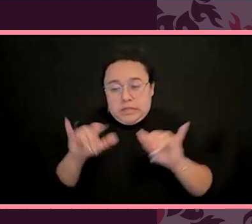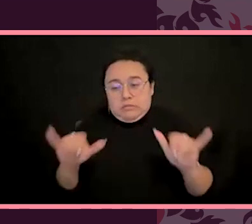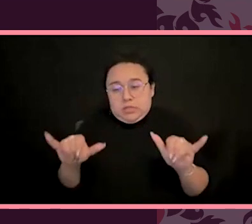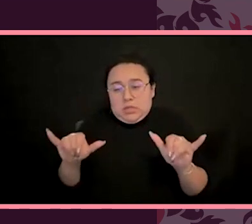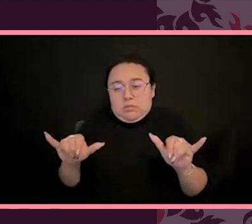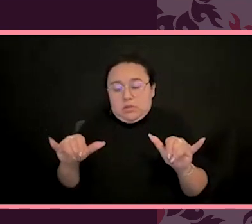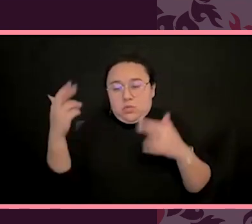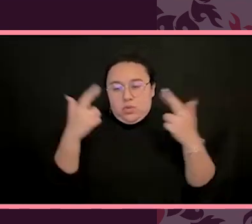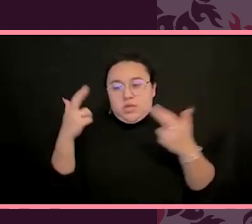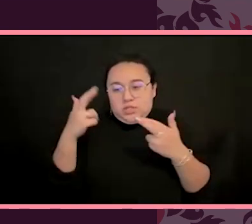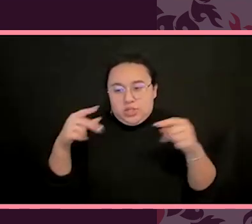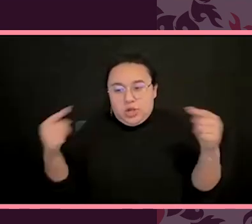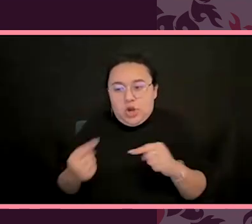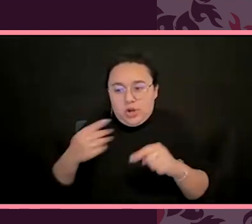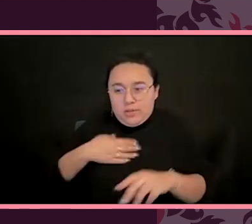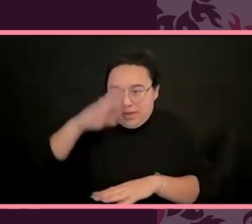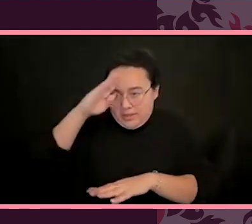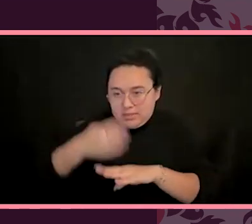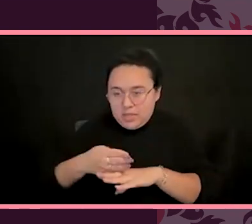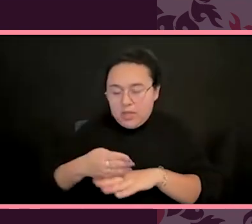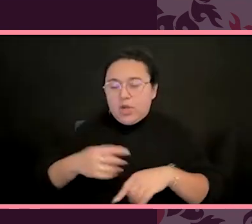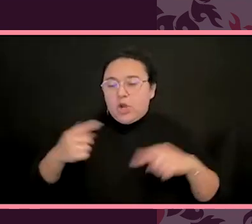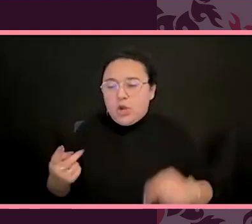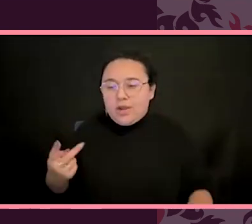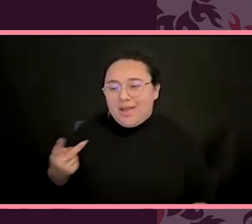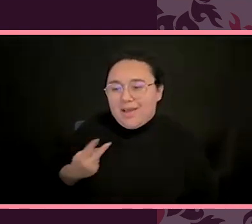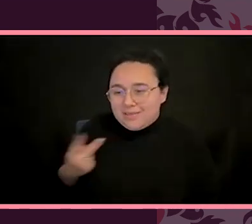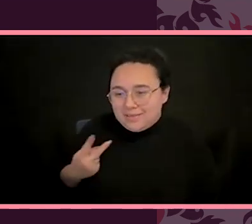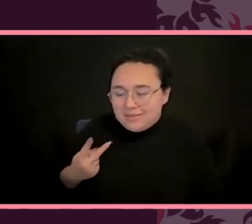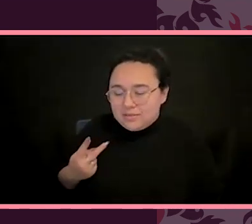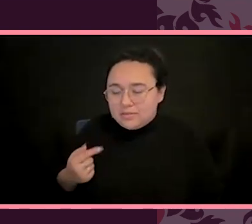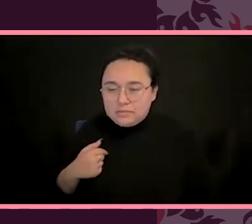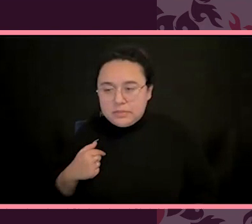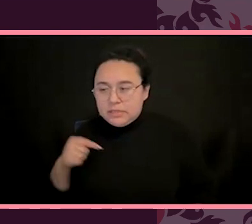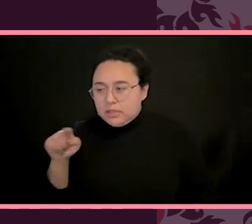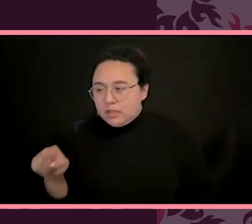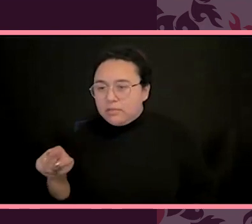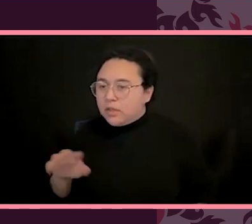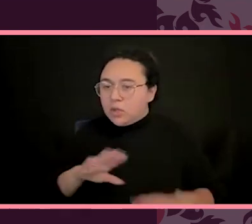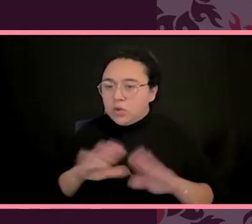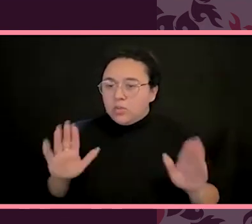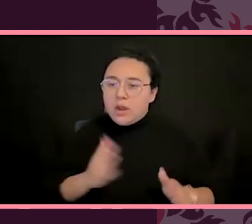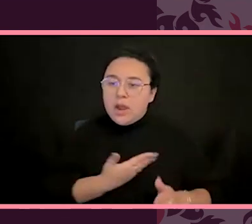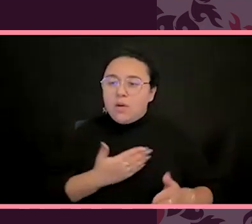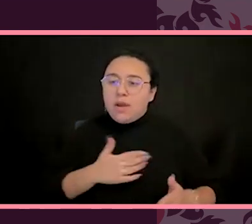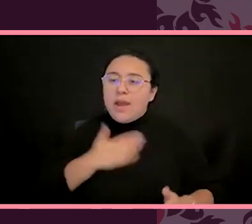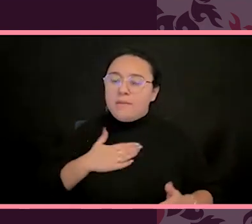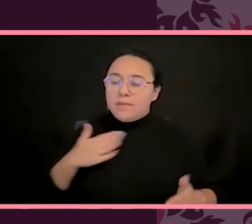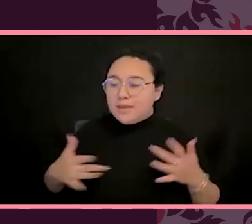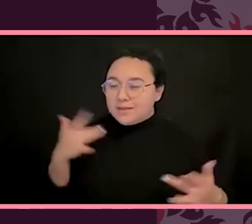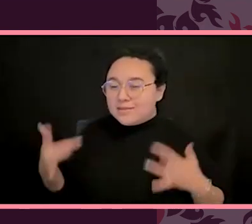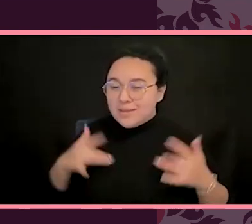realizing that it was hurting him and hurting us because he was no longer our happy,